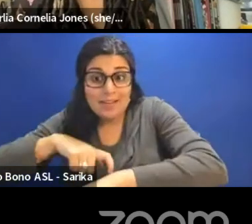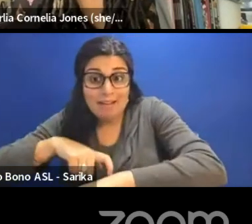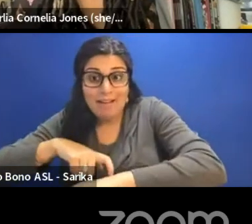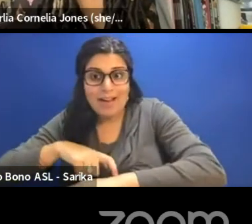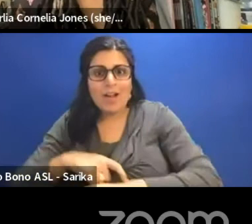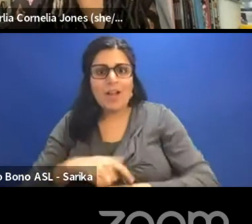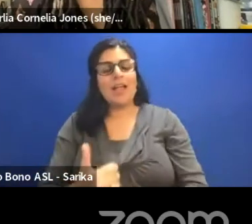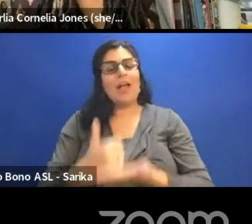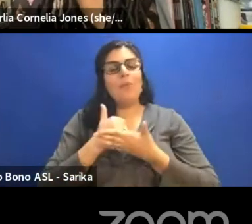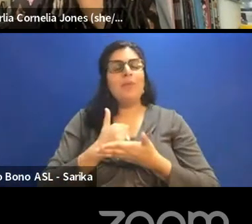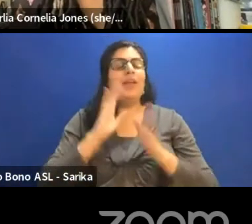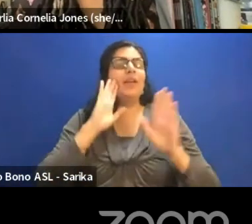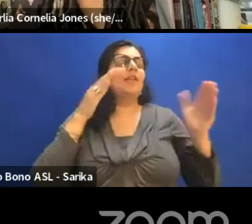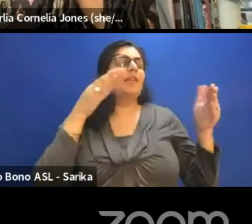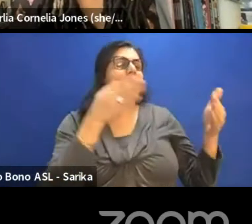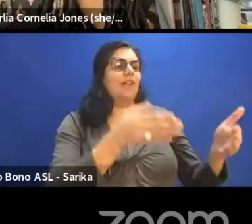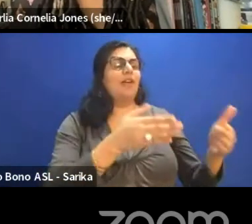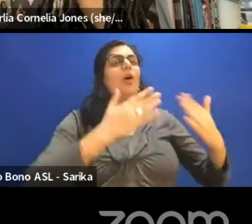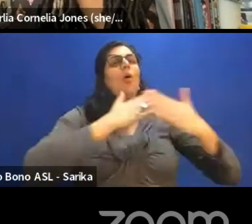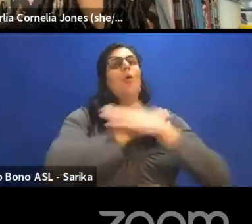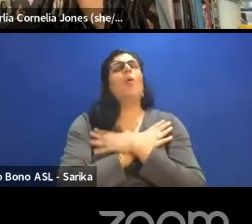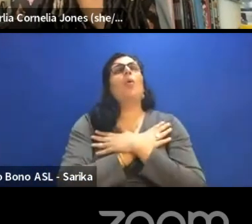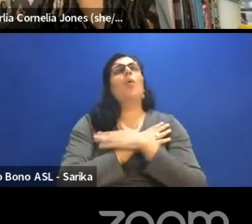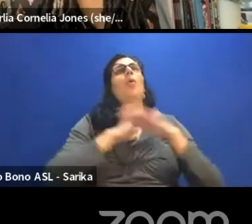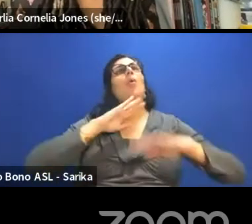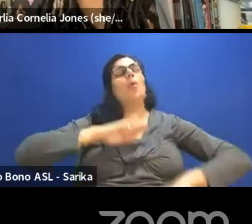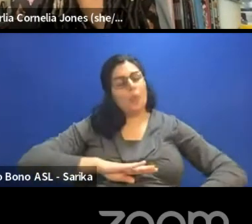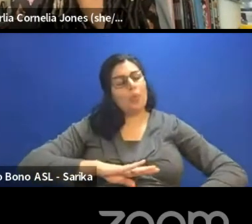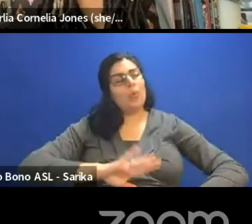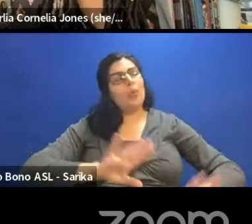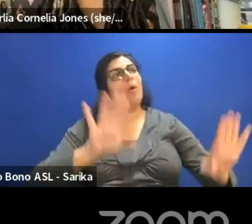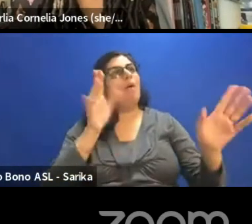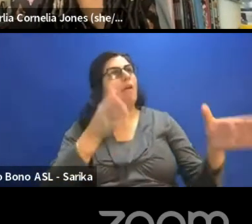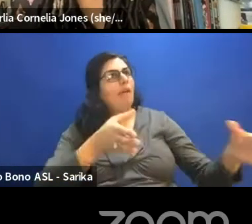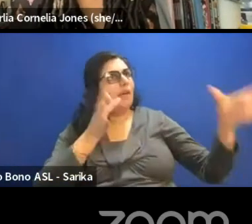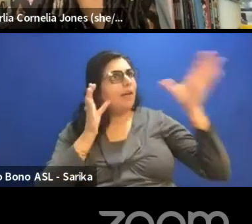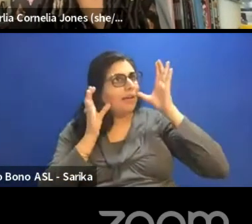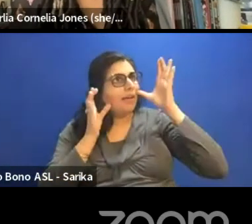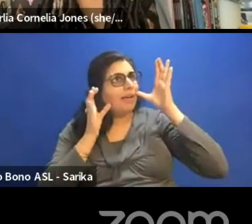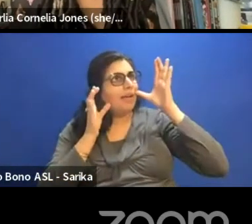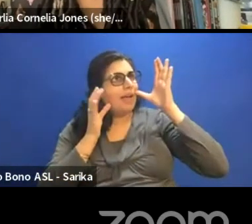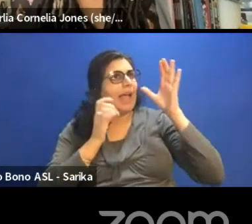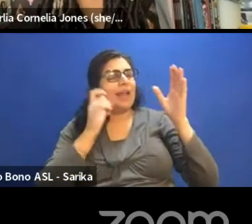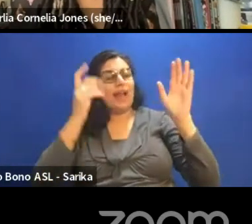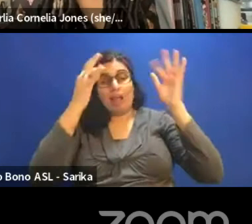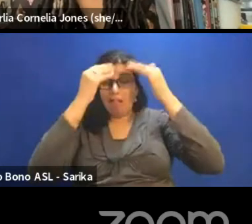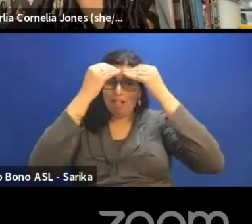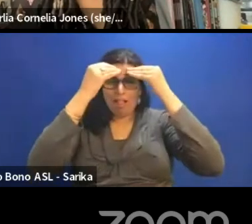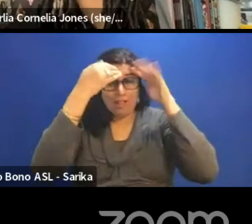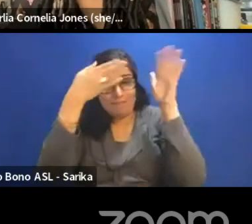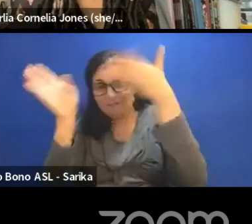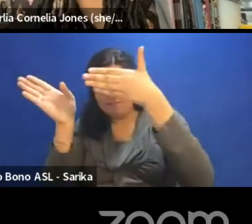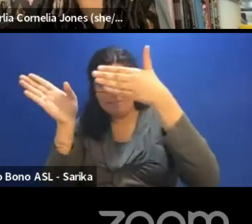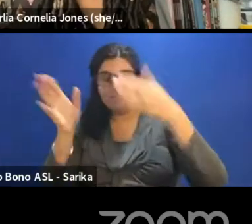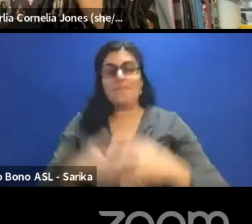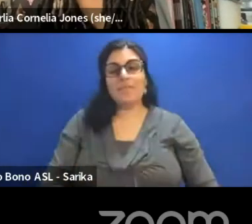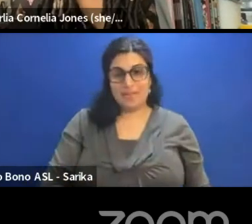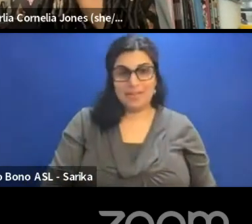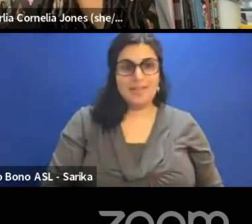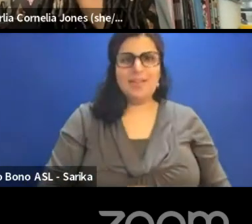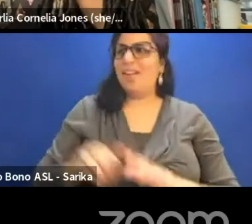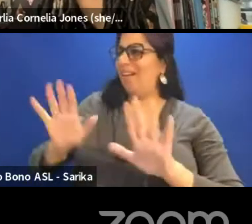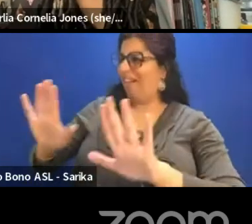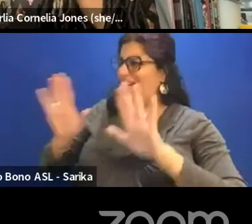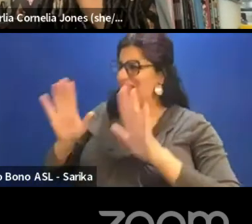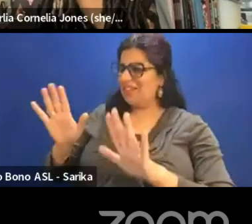helps me to be able to relax and enjoy whatever the experience is that I'm supposed to be enjoying. Awesome. Wonderful. And one last